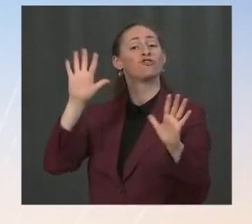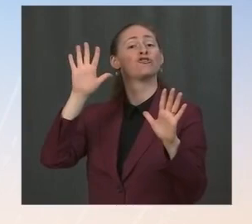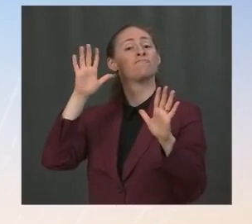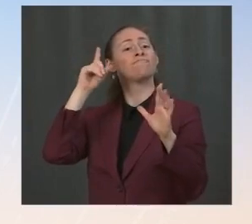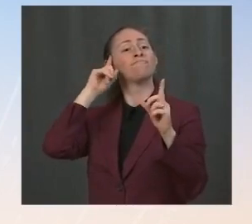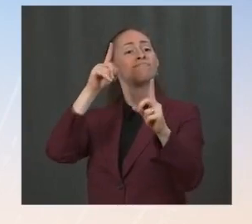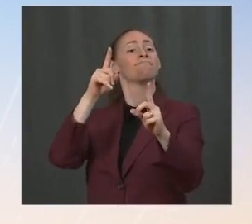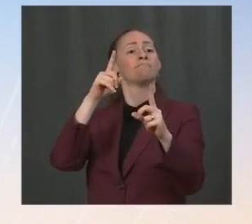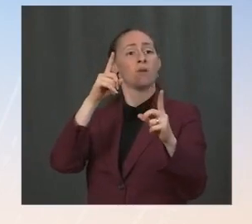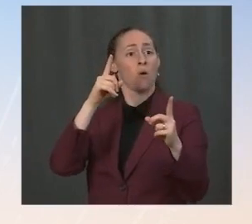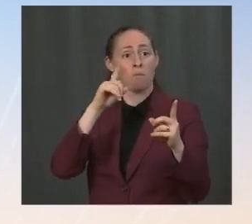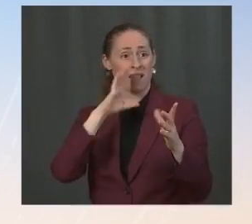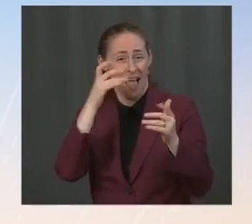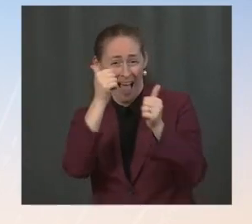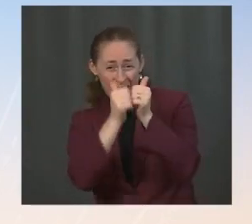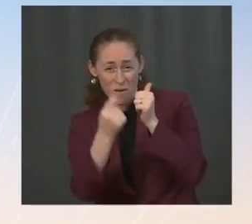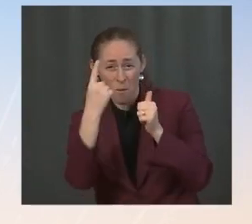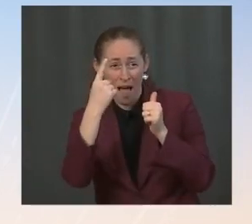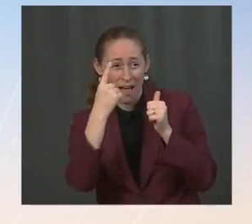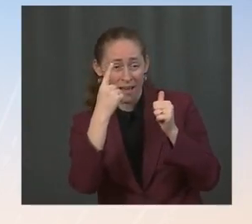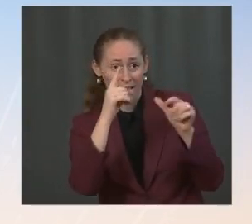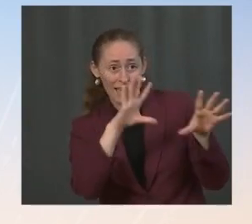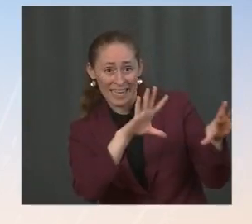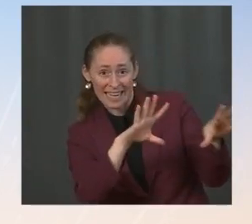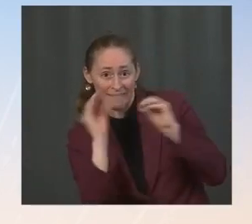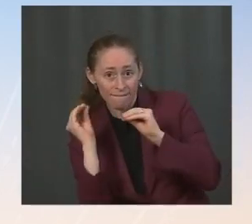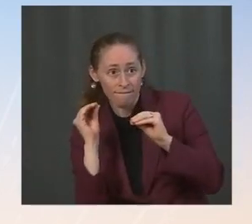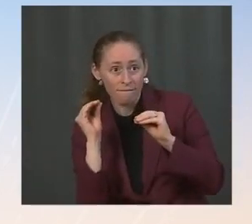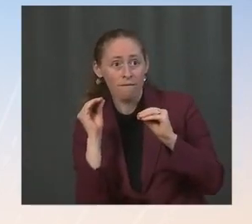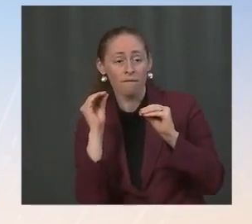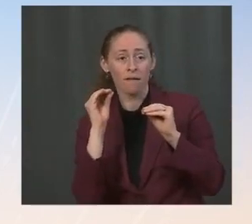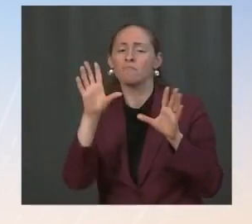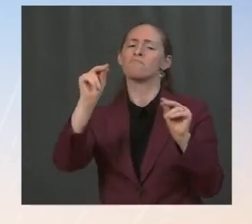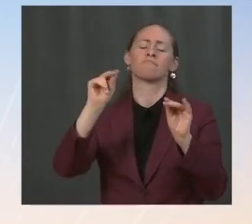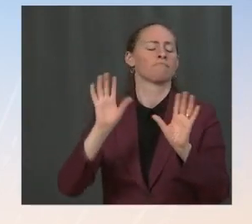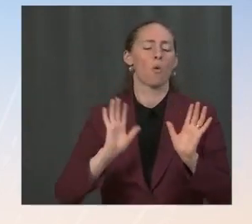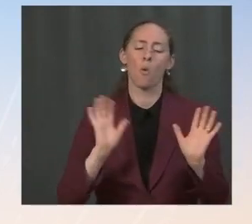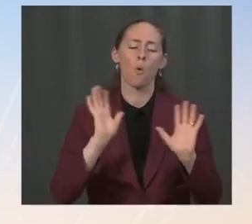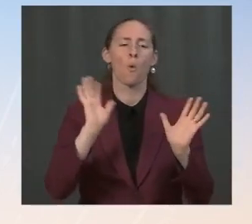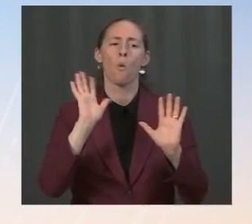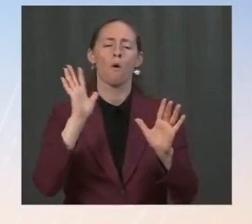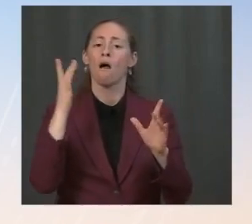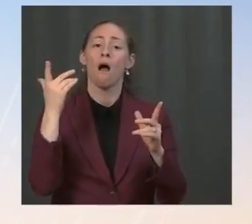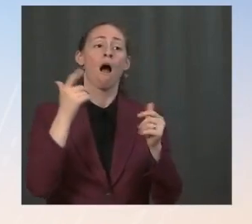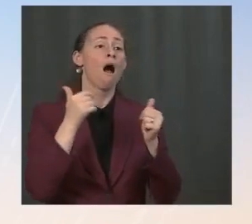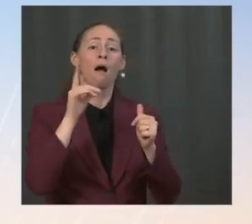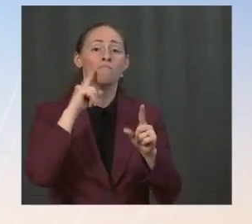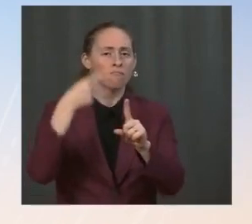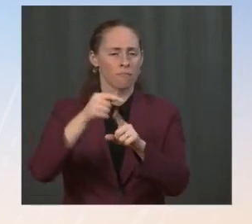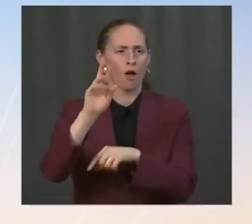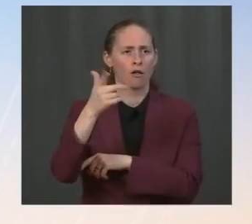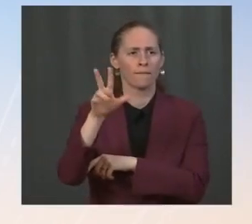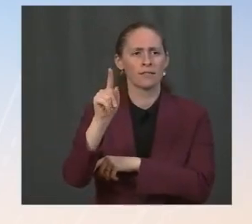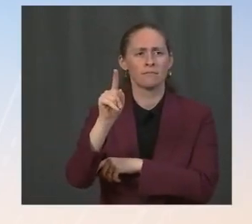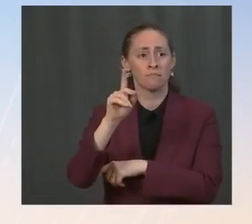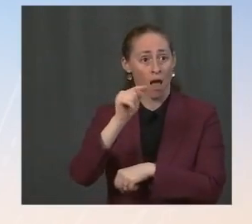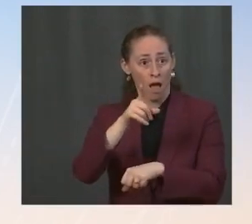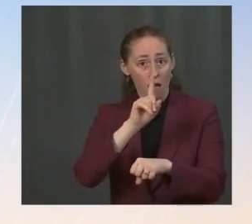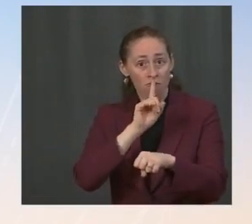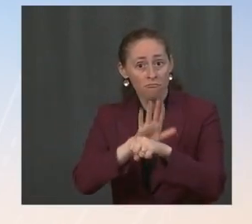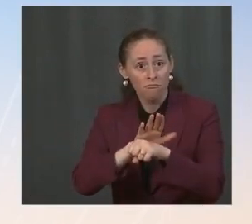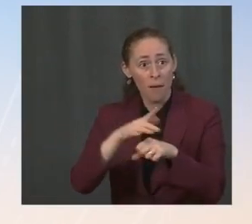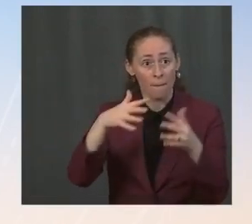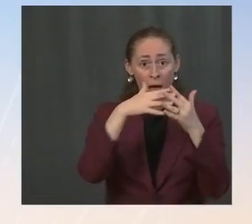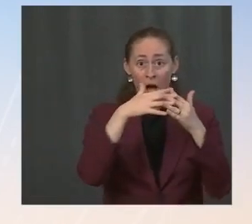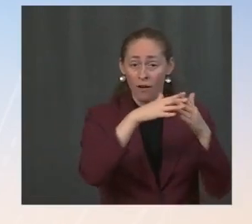get out? The end of this mission, yes, the 31st. But our commitment to getting American citizens out who may not be